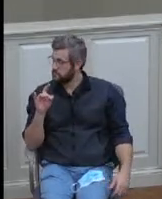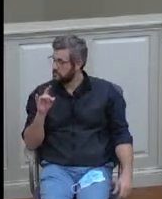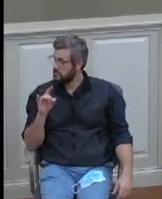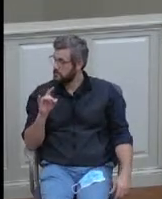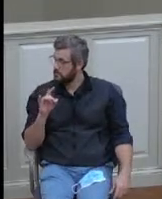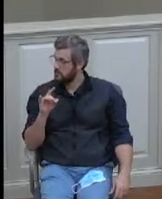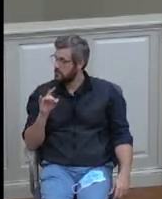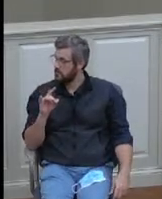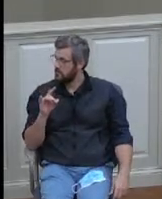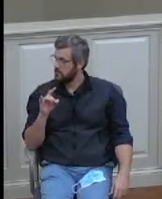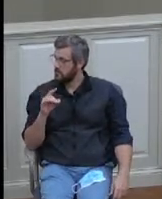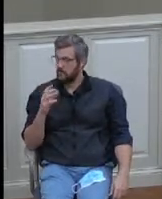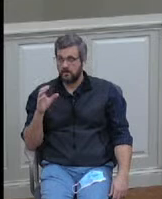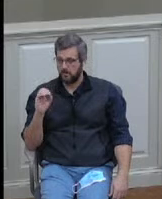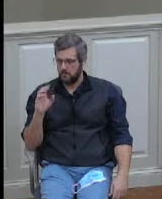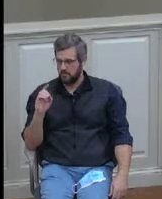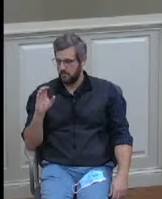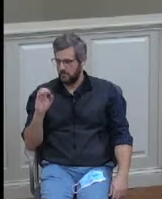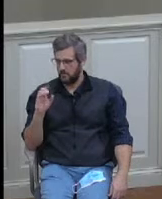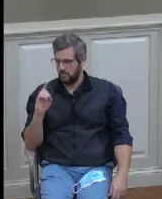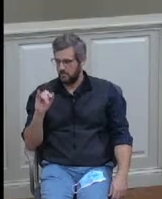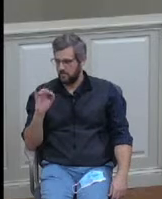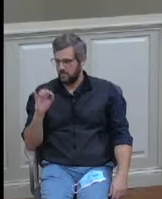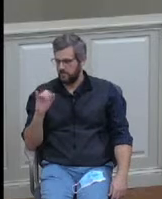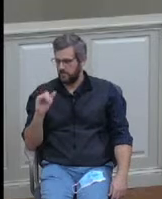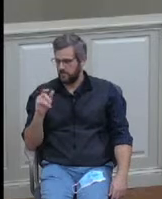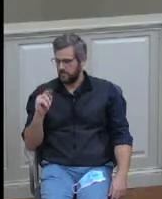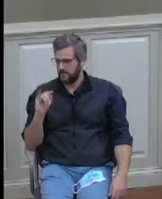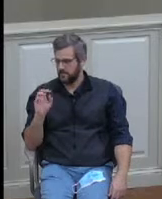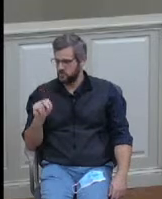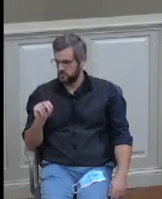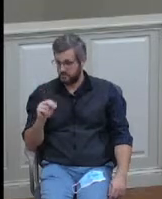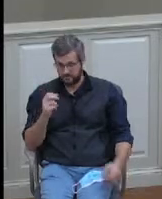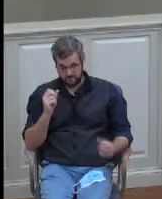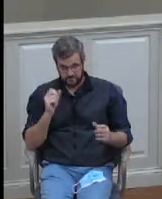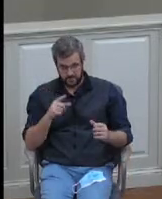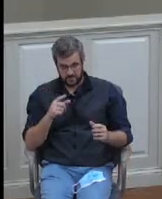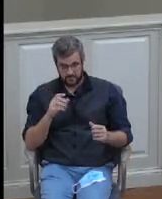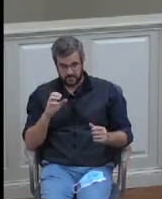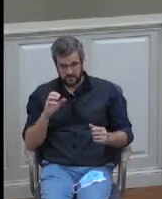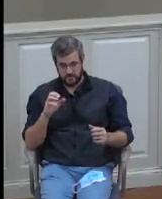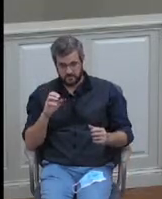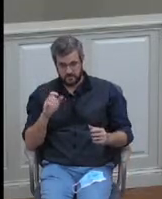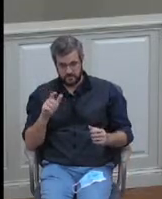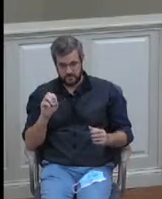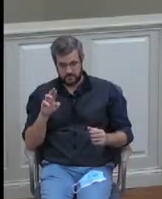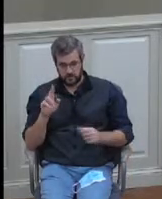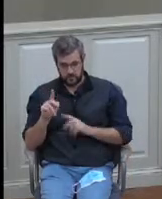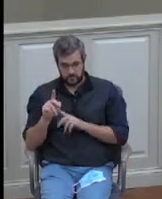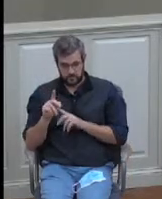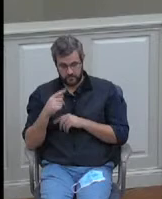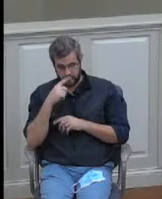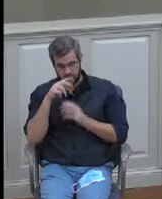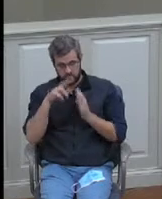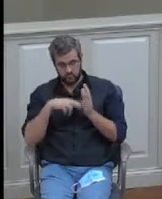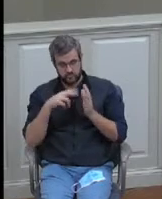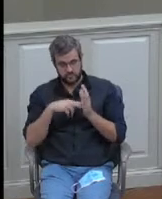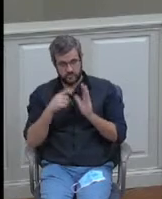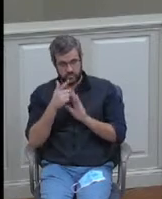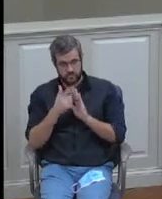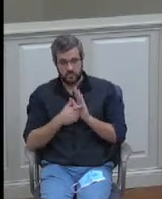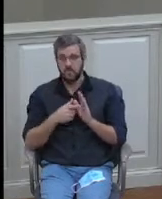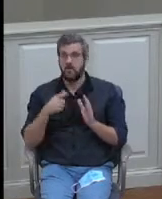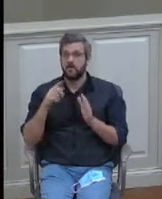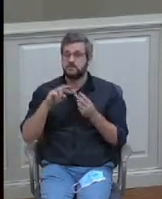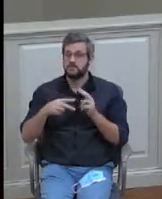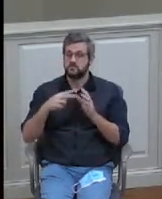This is a codification of that ordinance. Madam Clerk, I will ask you to read that ordinance, please. This